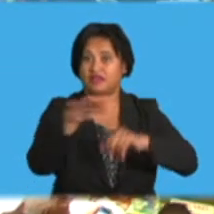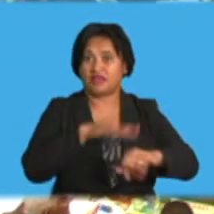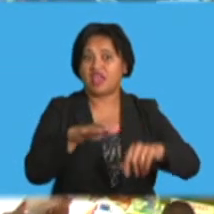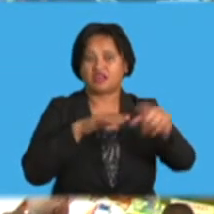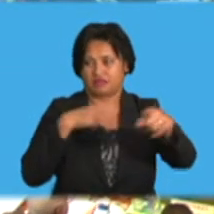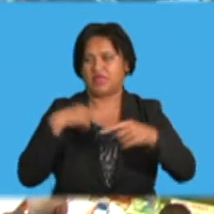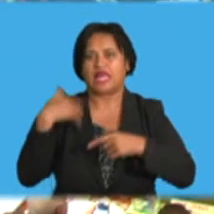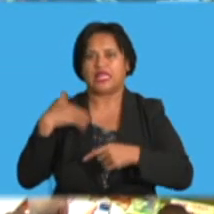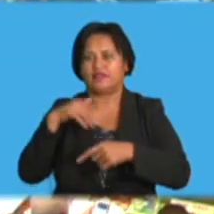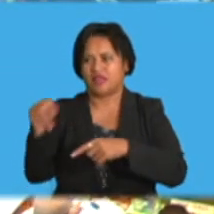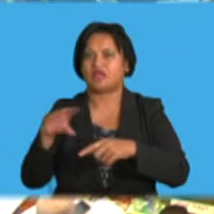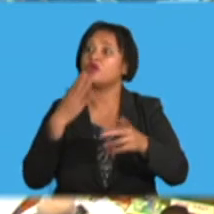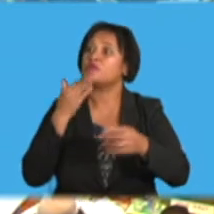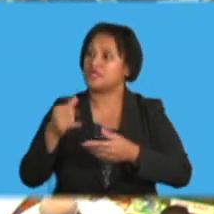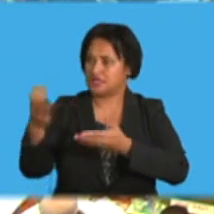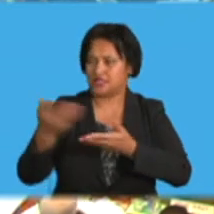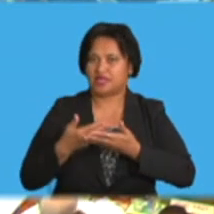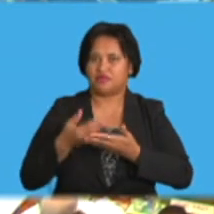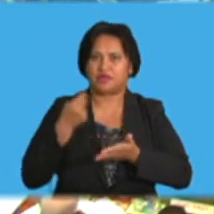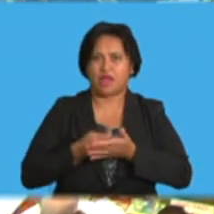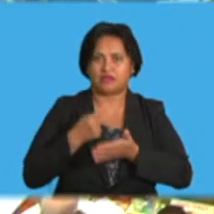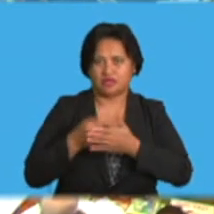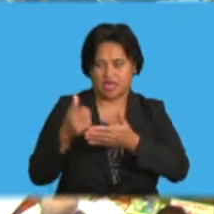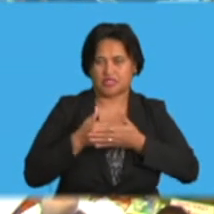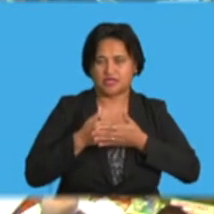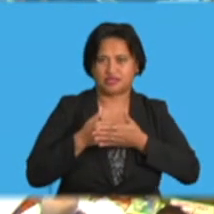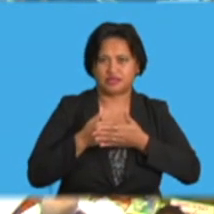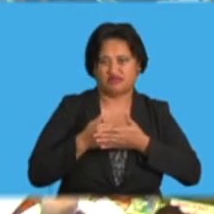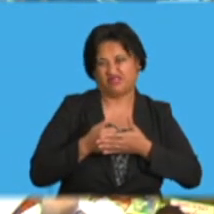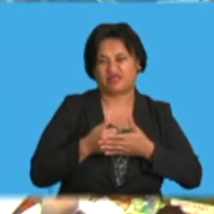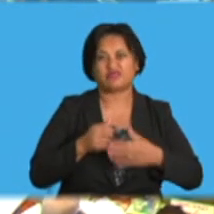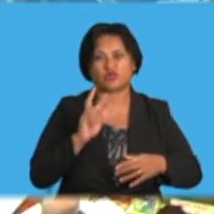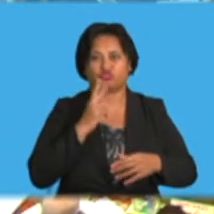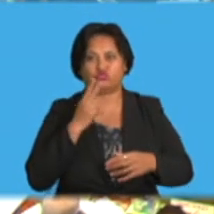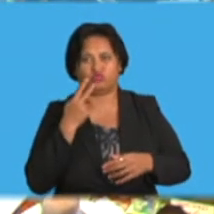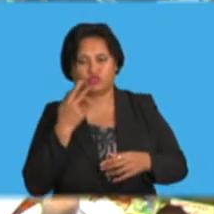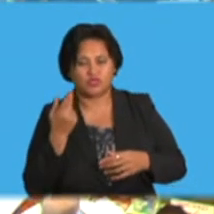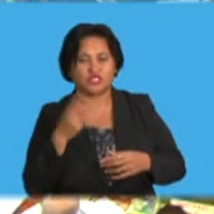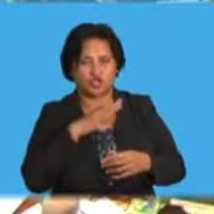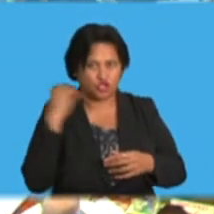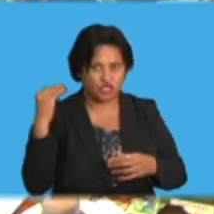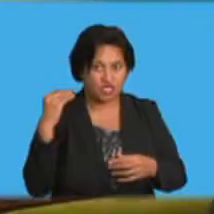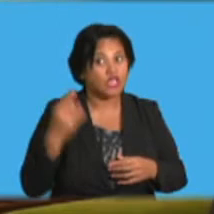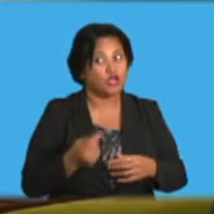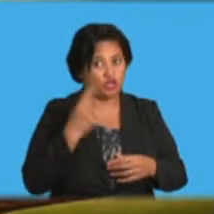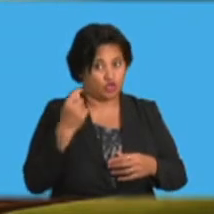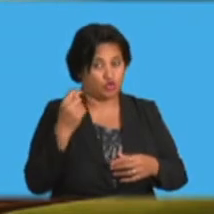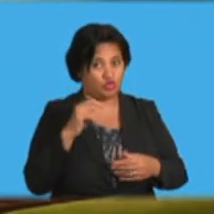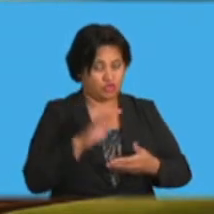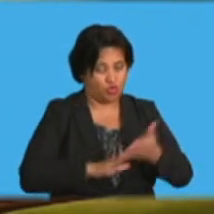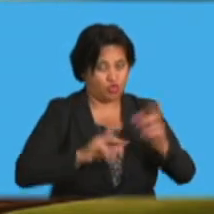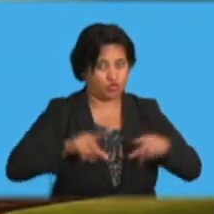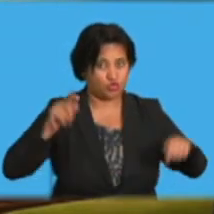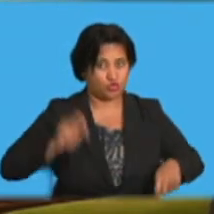and therefore I should be given the assistance. We've already had a couple of people. They'll soon be charged, Madam Speaker, because the audit